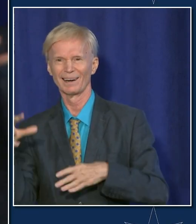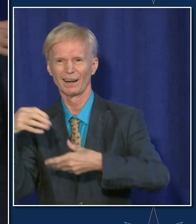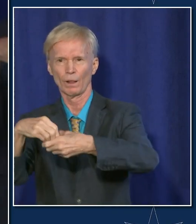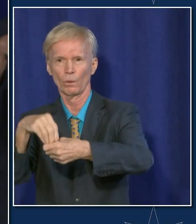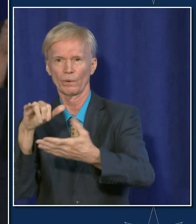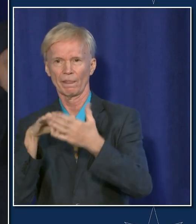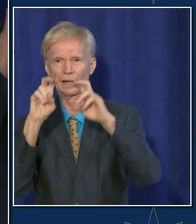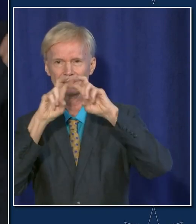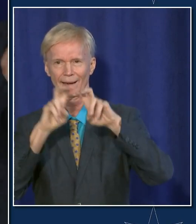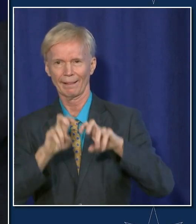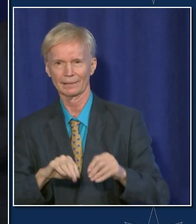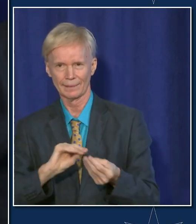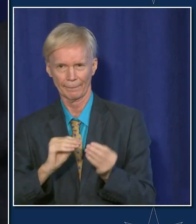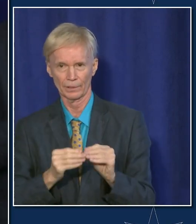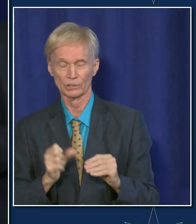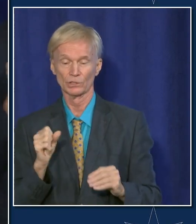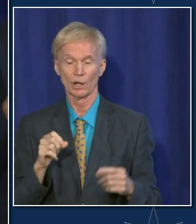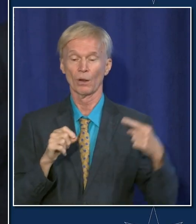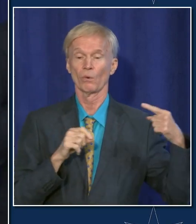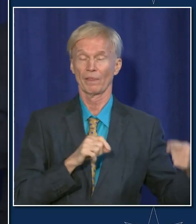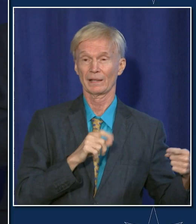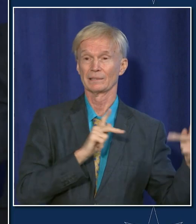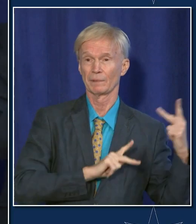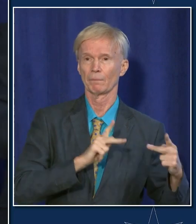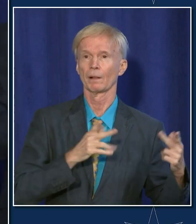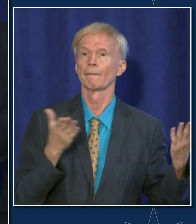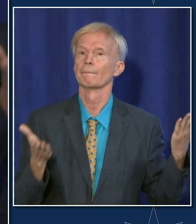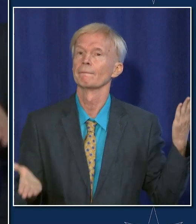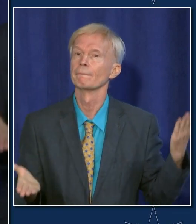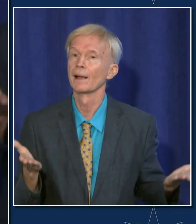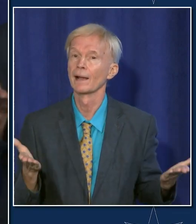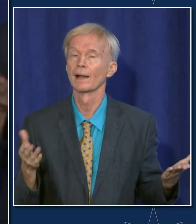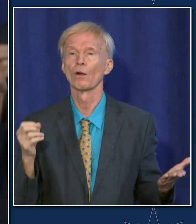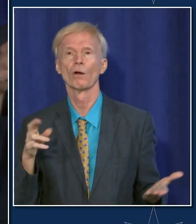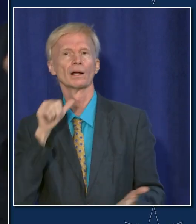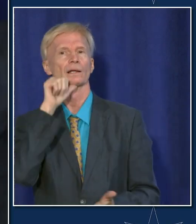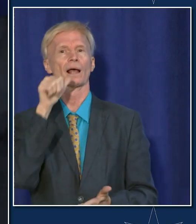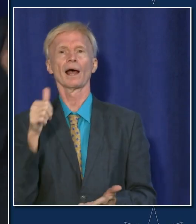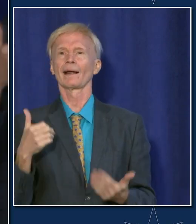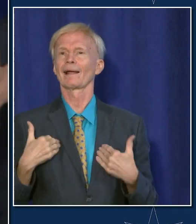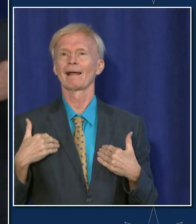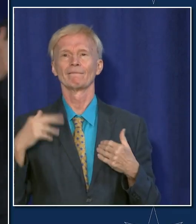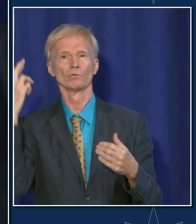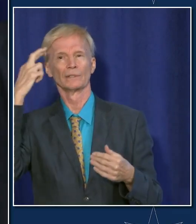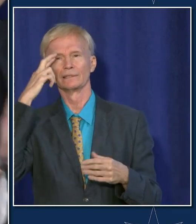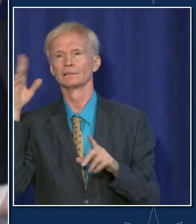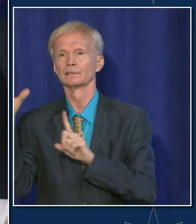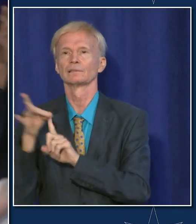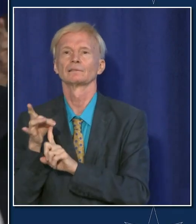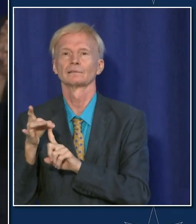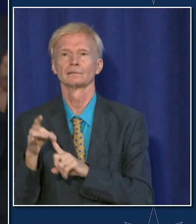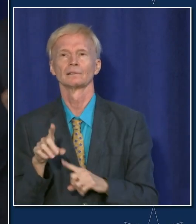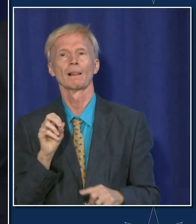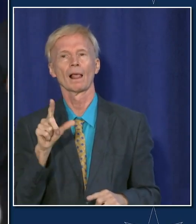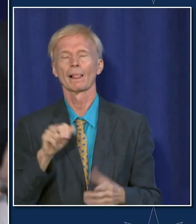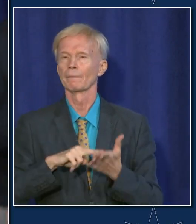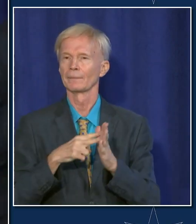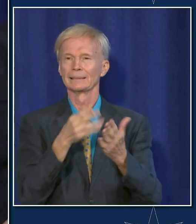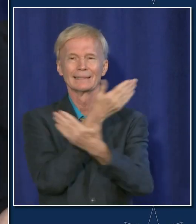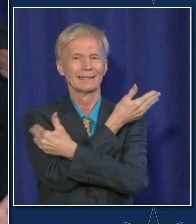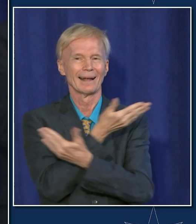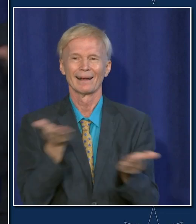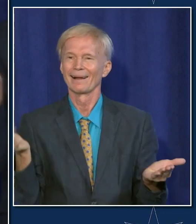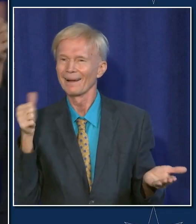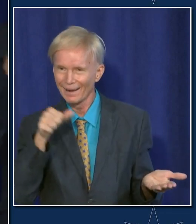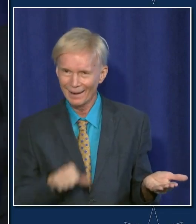So these cases may or may not have resulted from transmission at LALA itself. We've been very broad here. Anybody who is